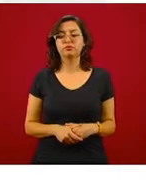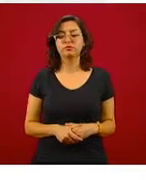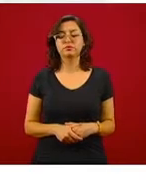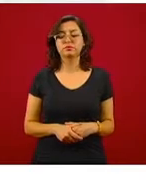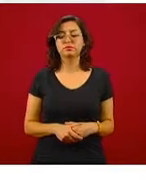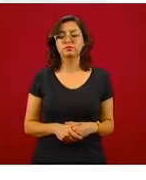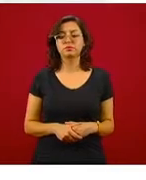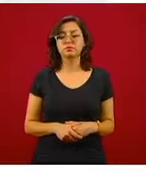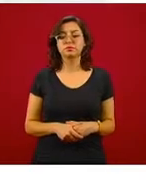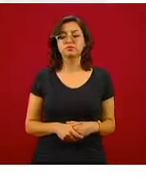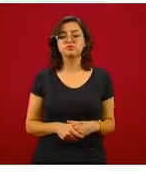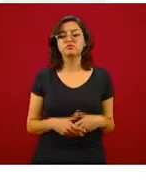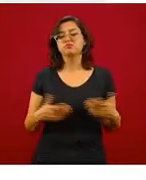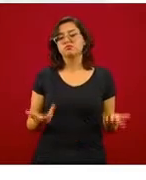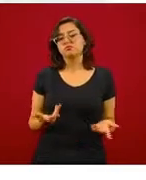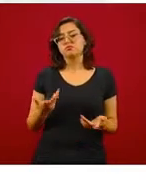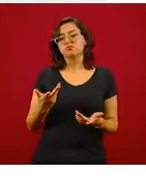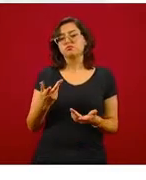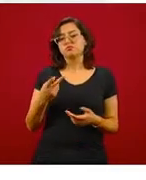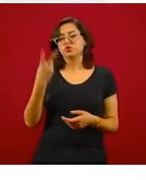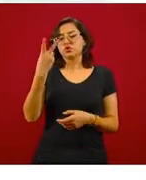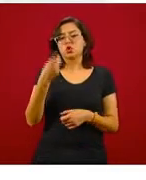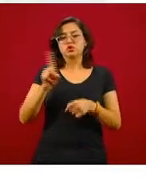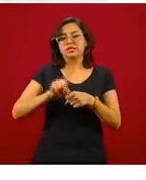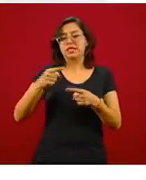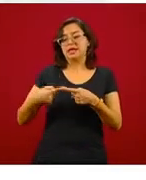last week of April and the first week of